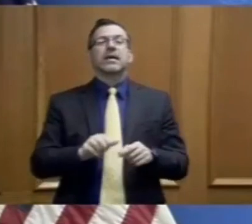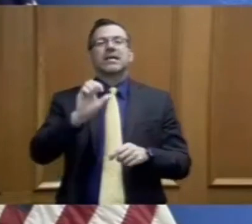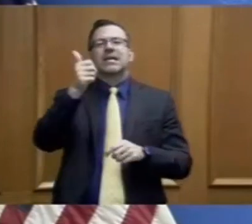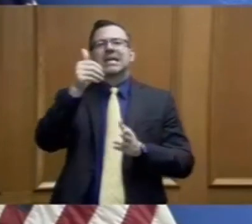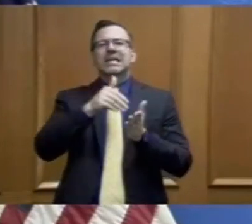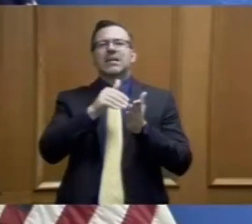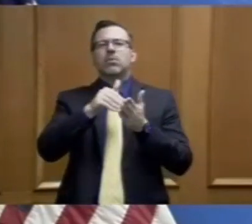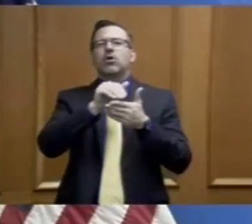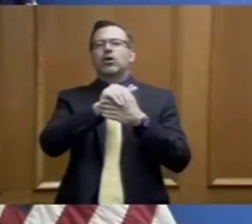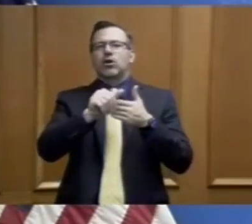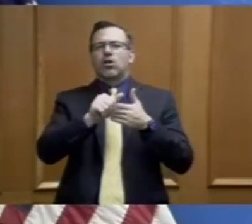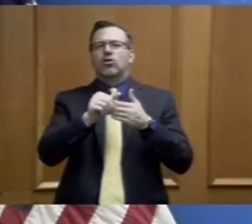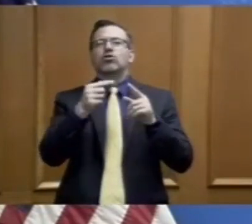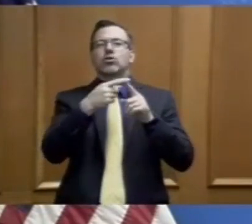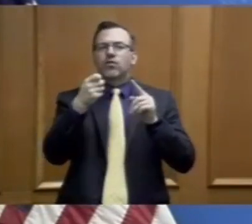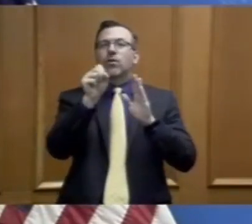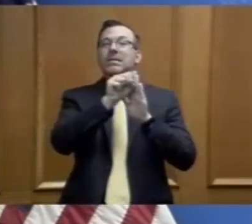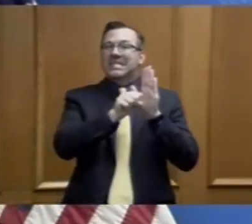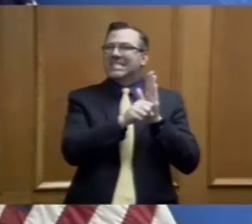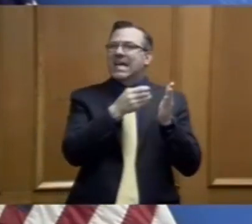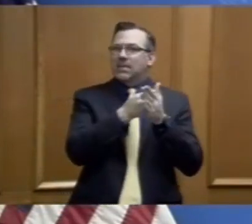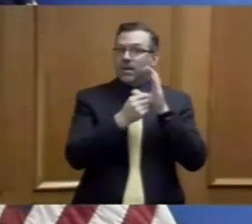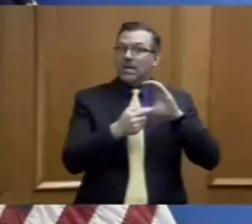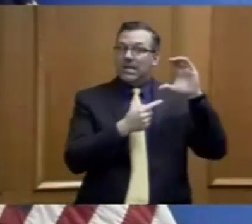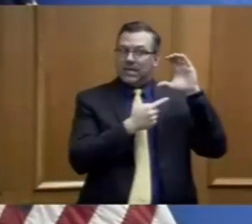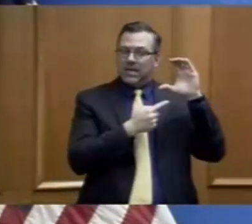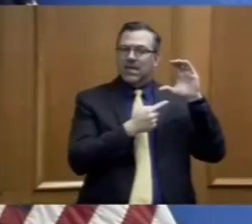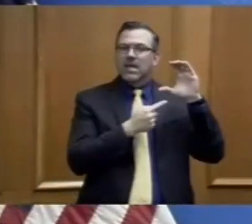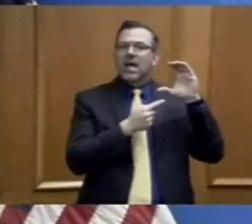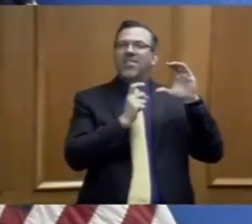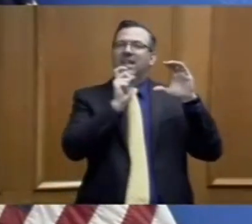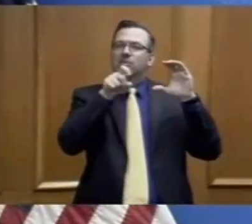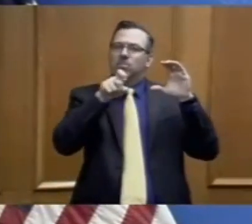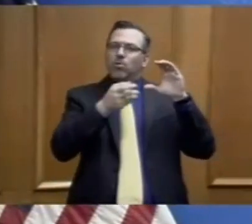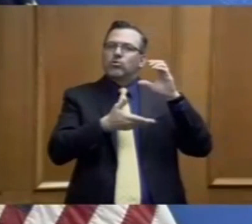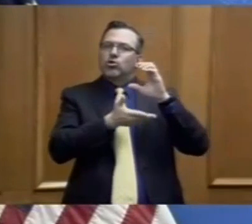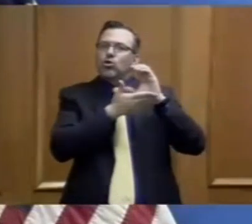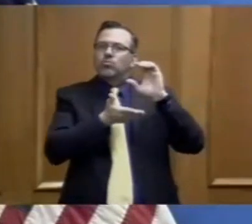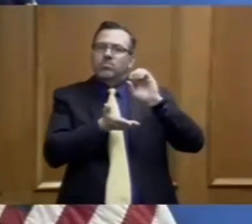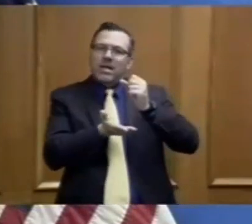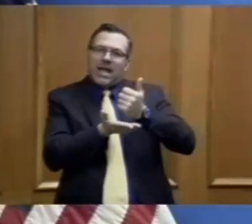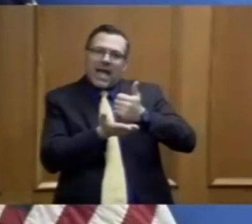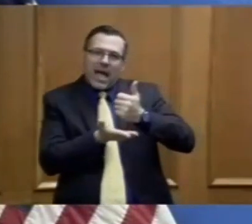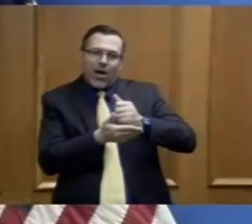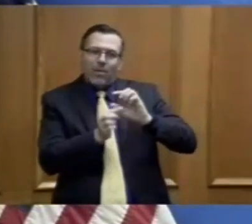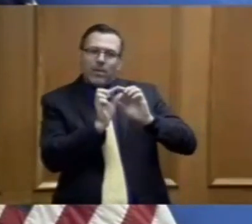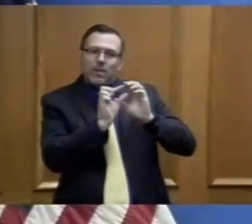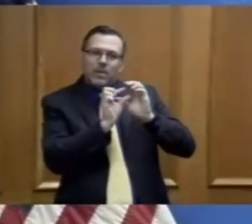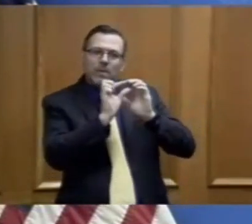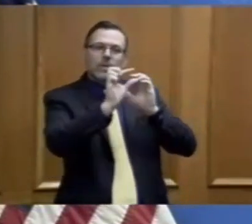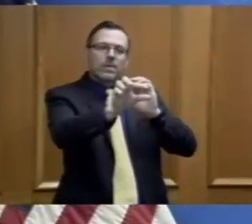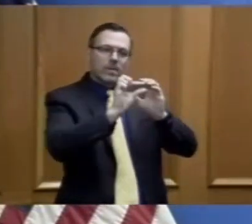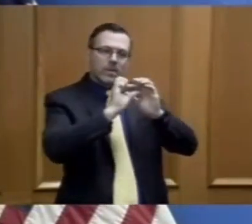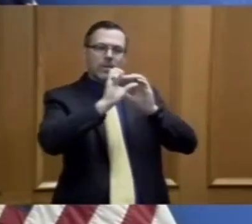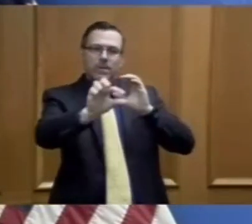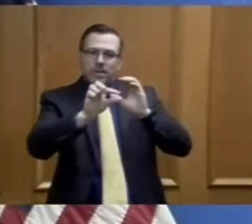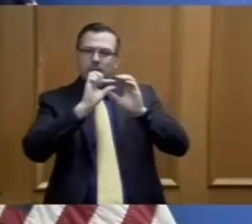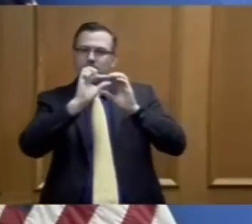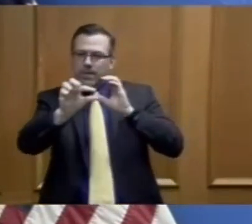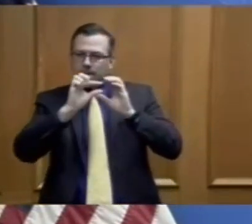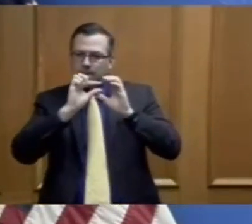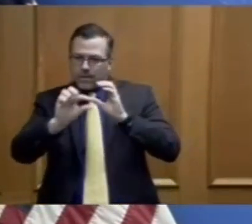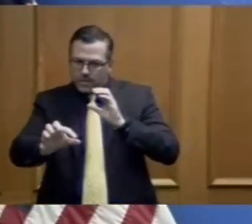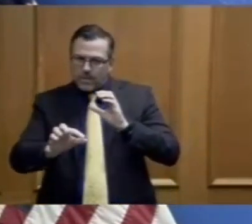be a bridge between the time that these hospitals needed the operating dollars and the